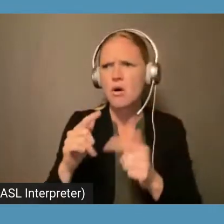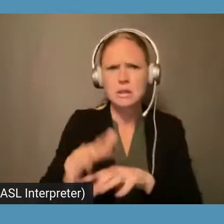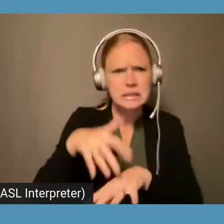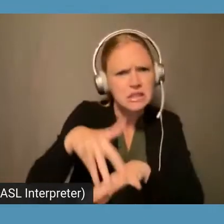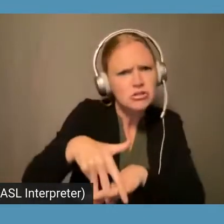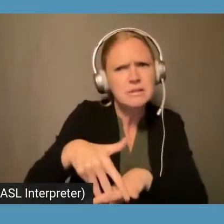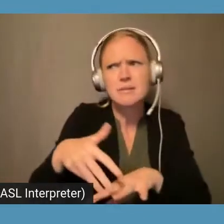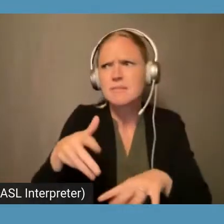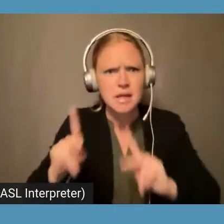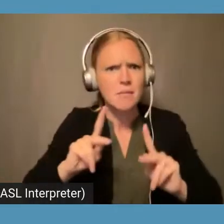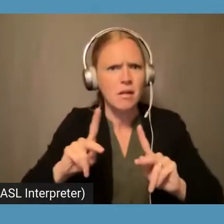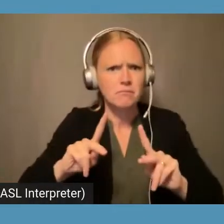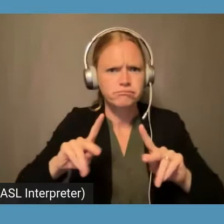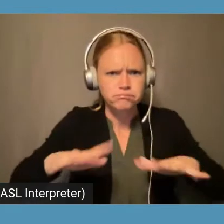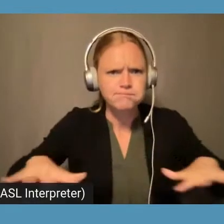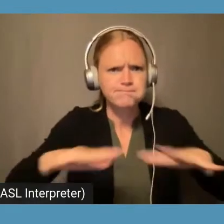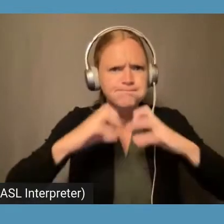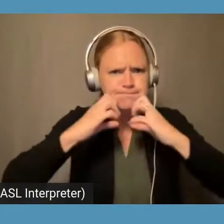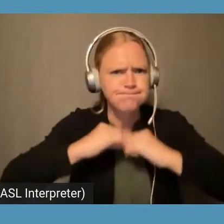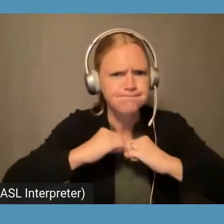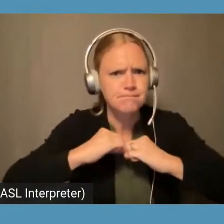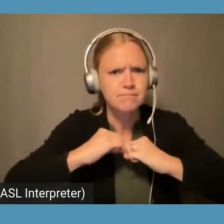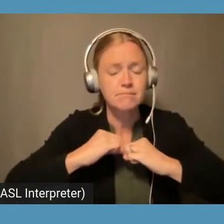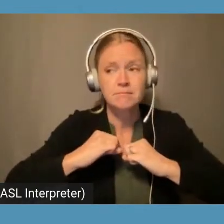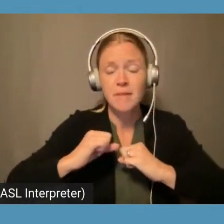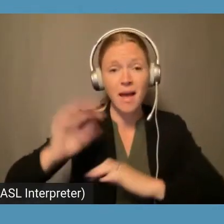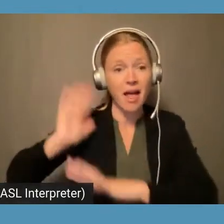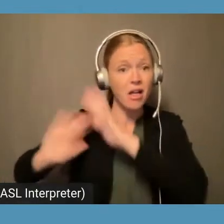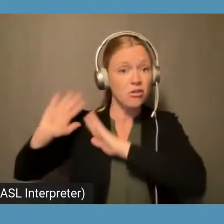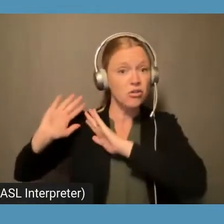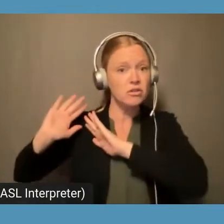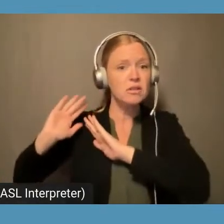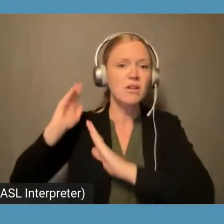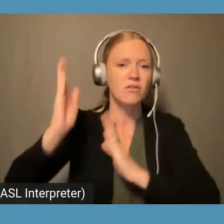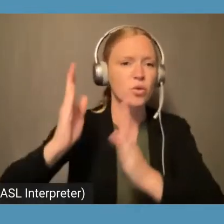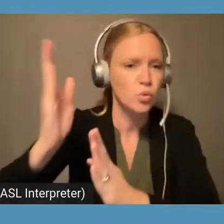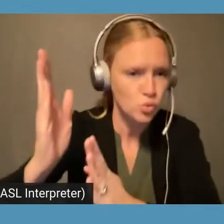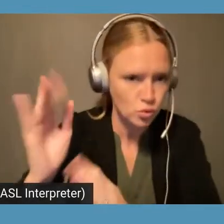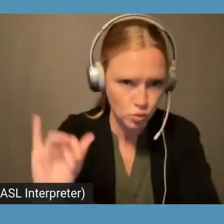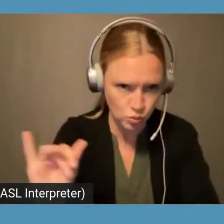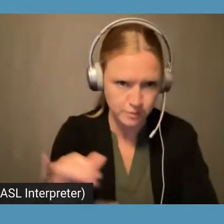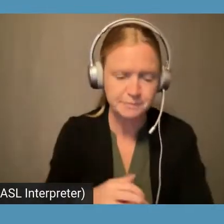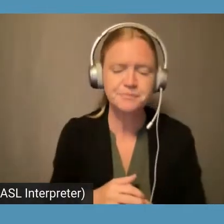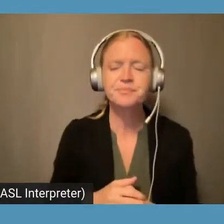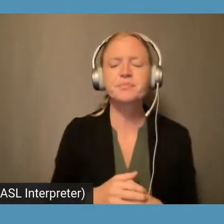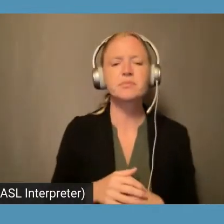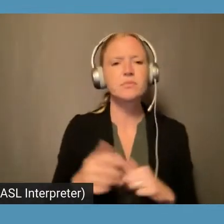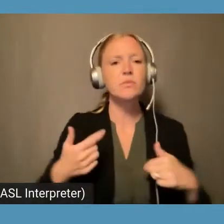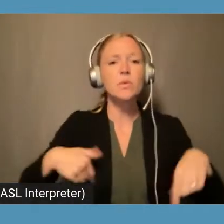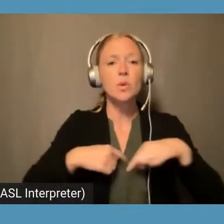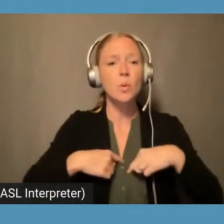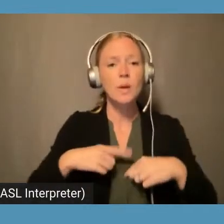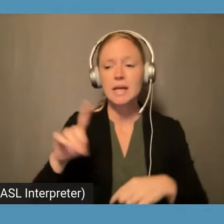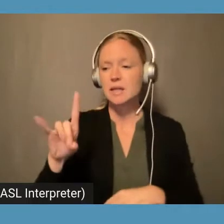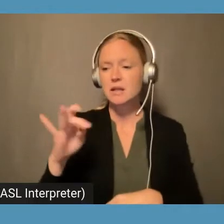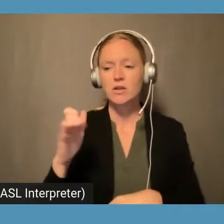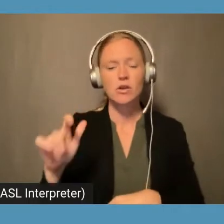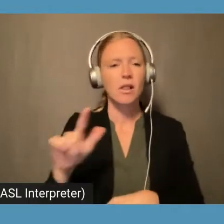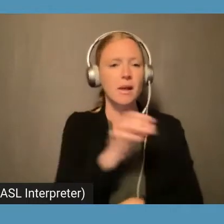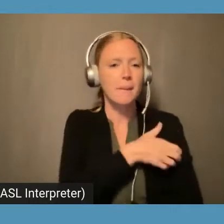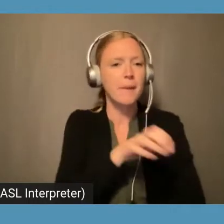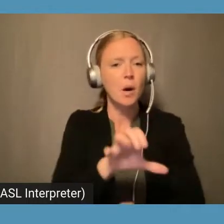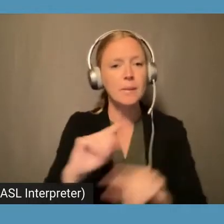both past and present, as well as future generations. We, the Digital Empowerment Project team, recognize that